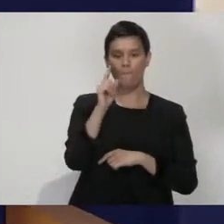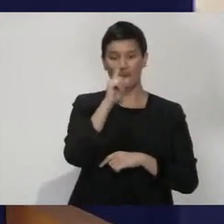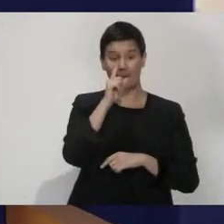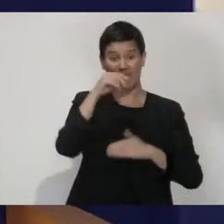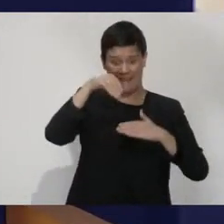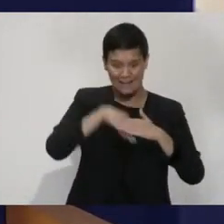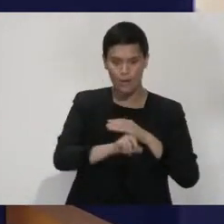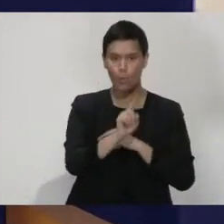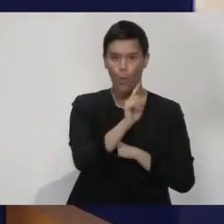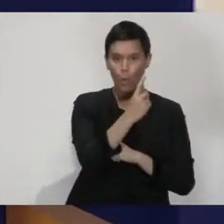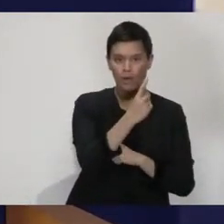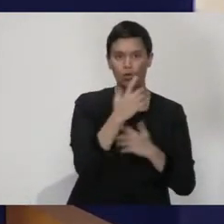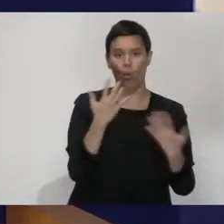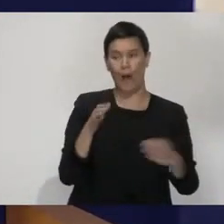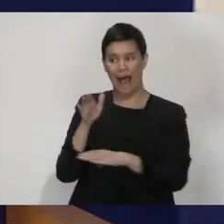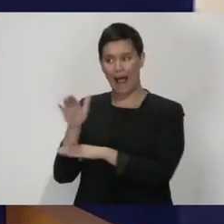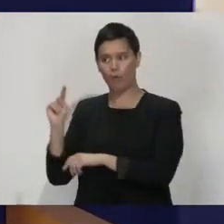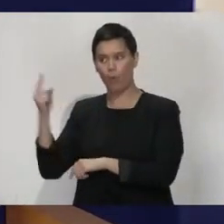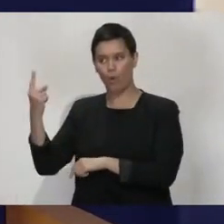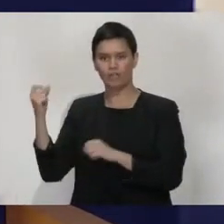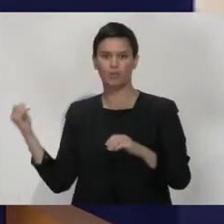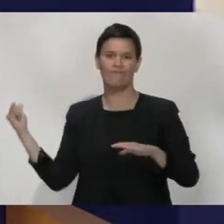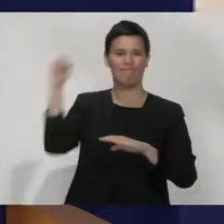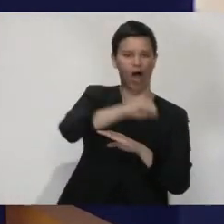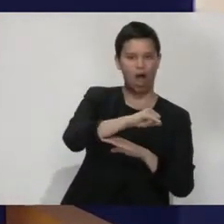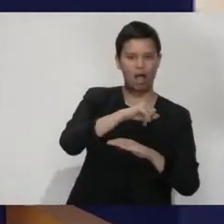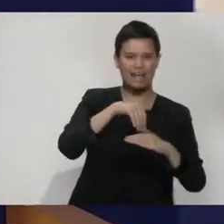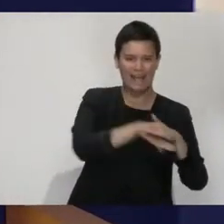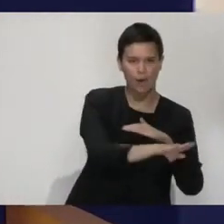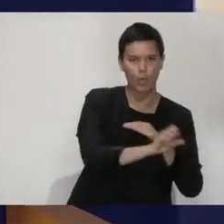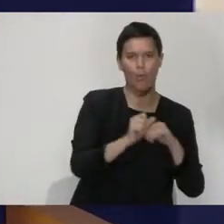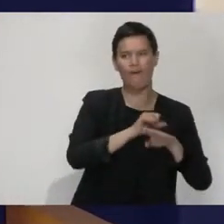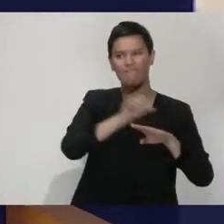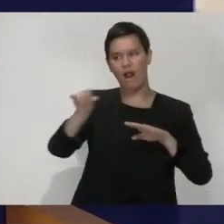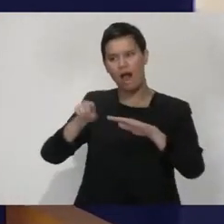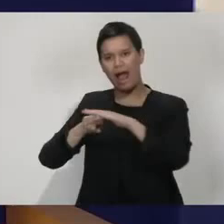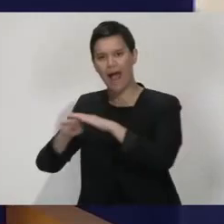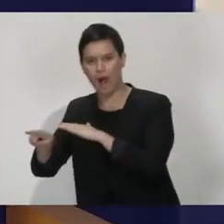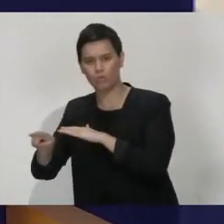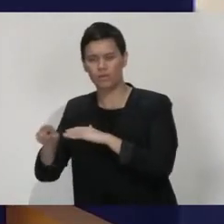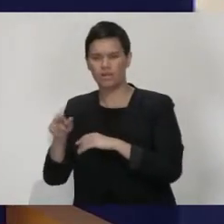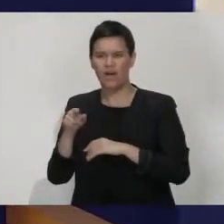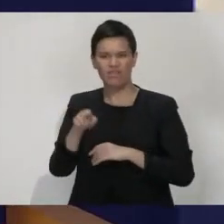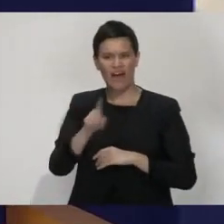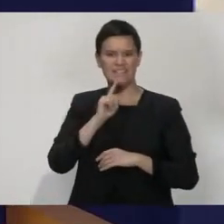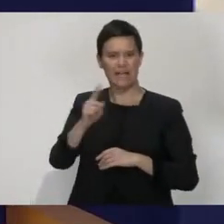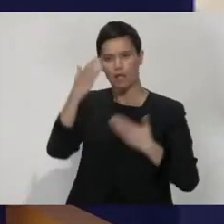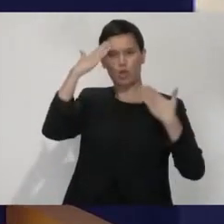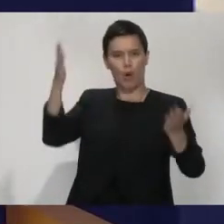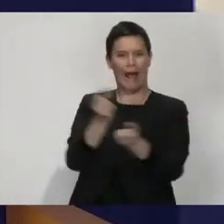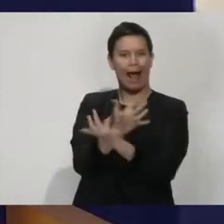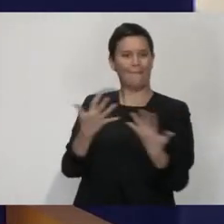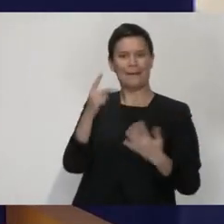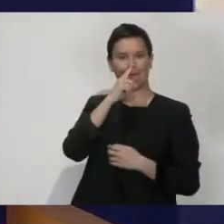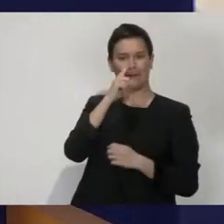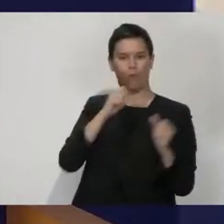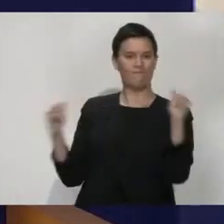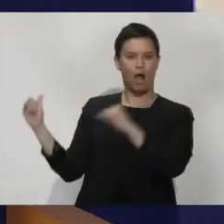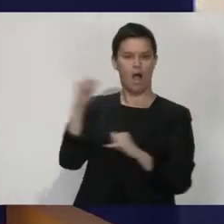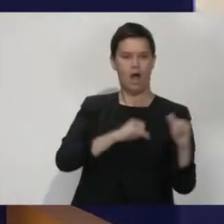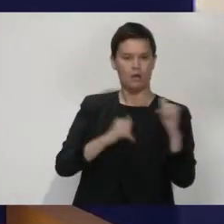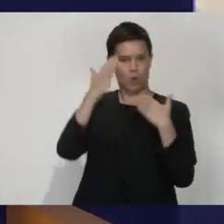people have been refused a flight. So if you don't have those full accurate records, how can we be confident that people haven't left Auckland